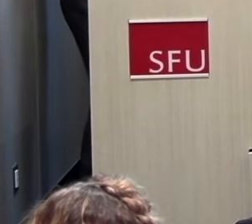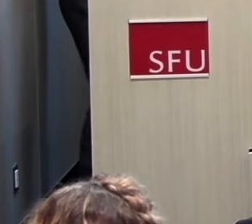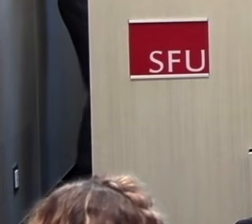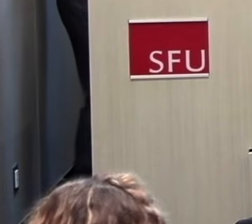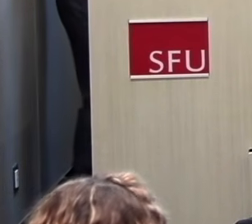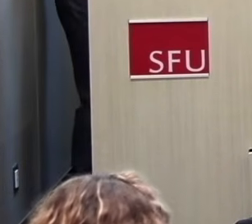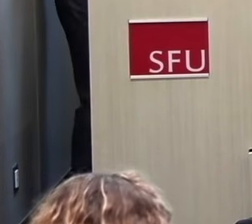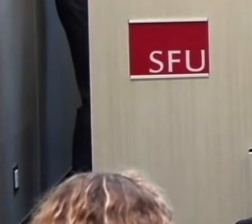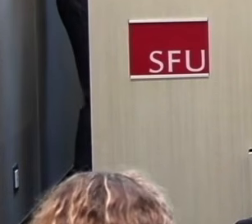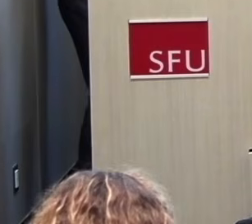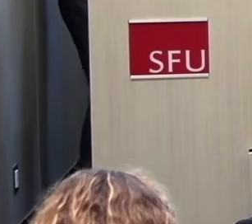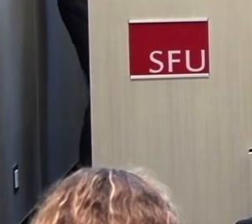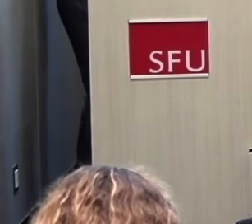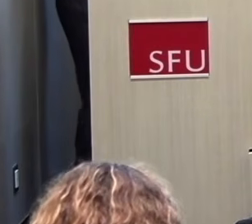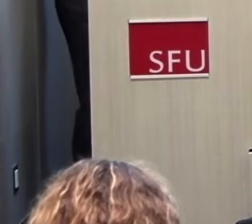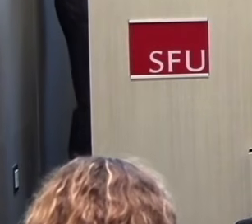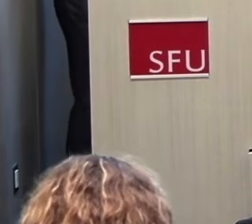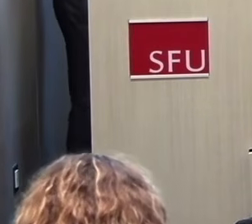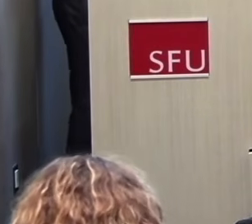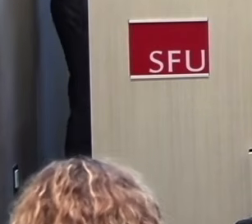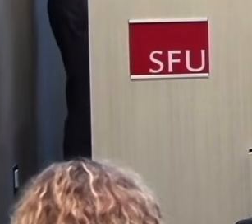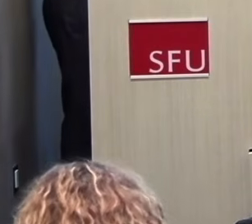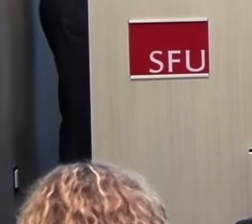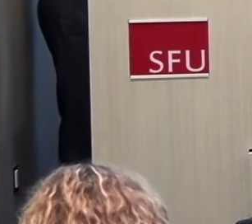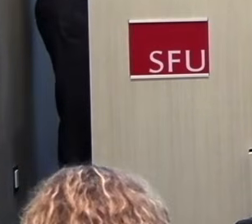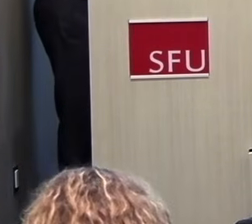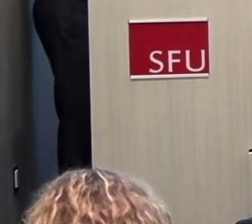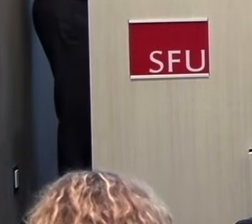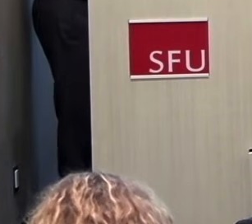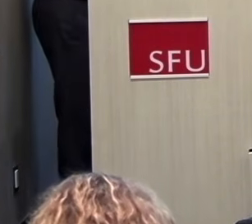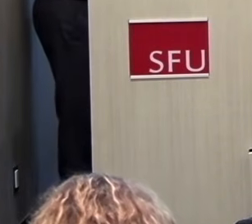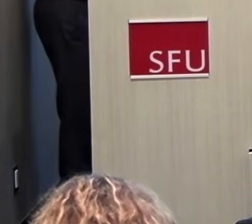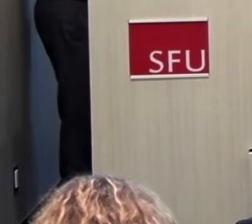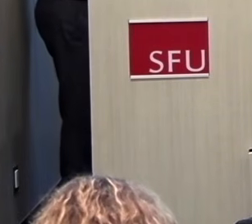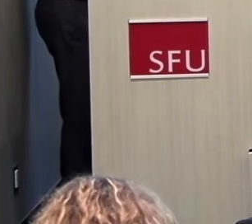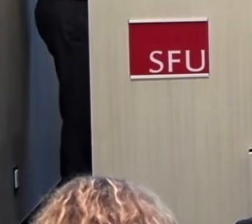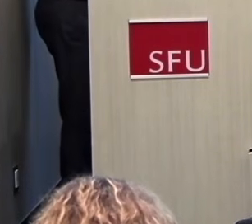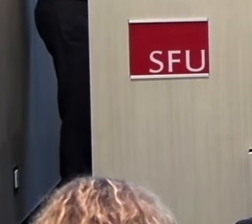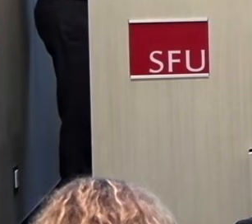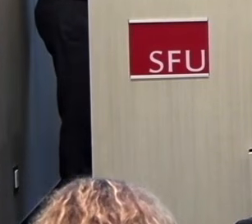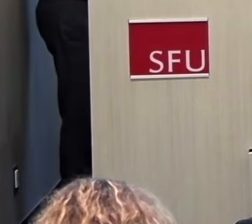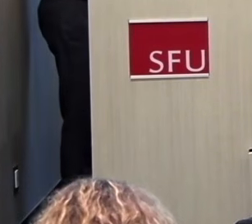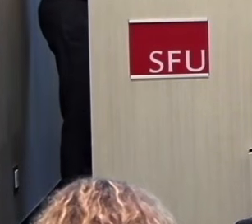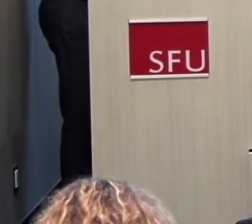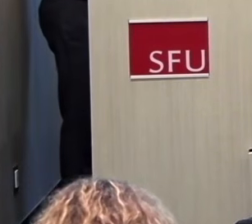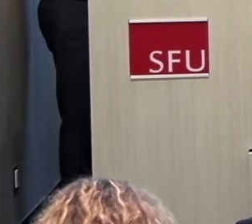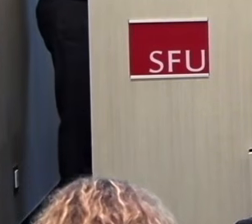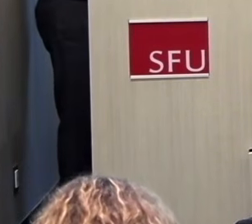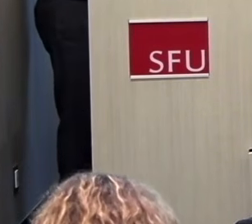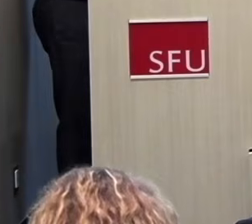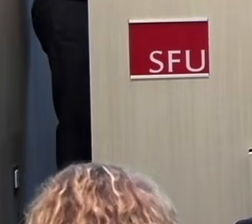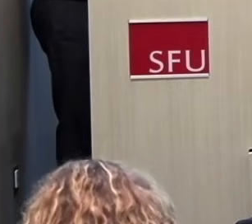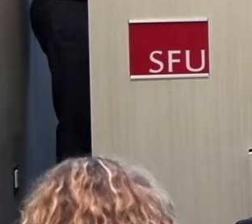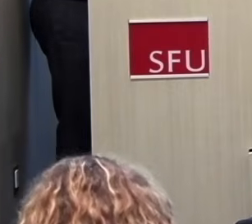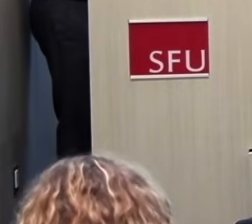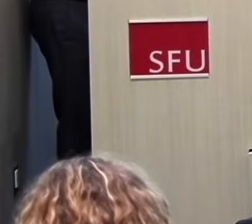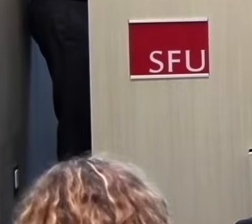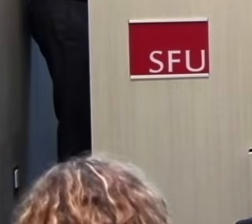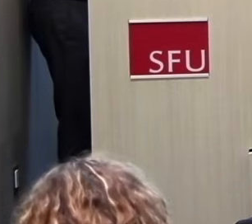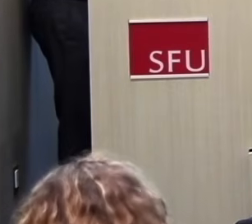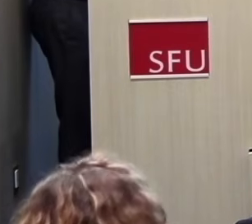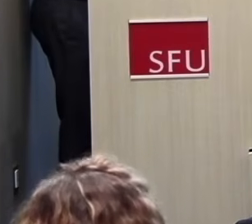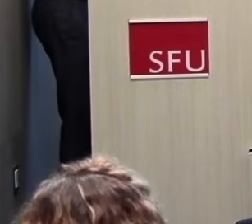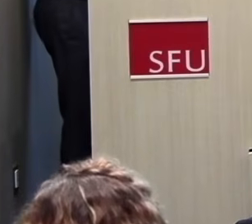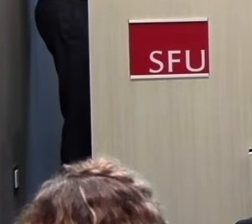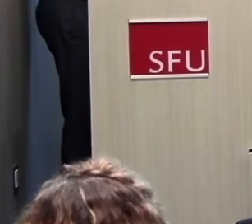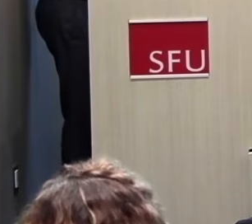up. But the evidence is so new, like we're still doing so much research in this realm that it's unclear if multiple